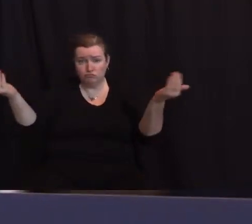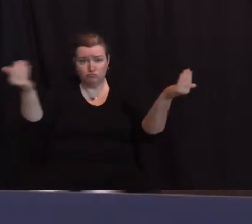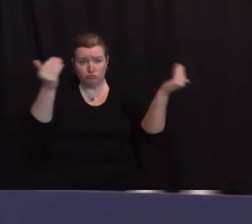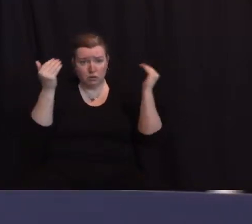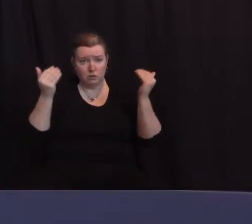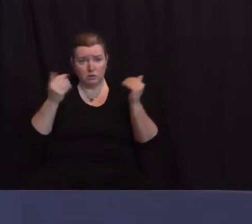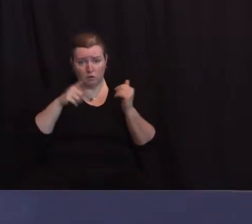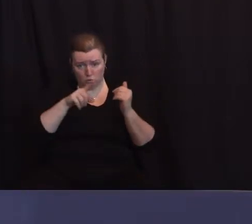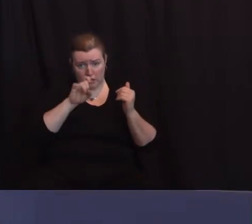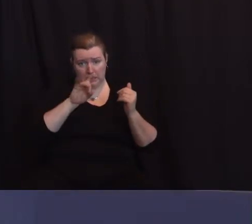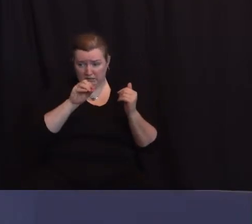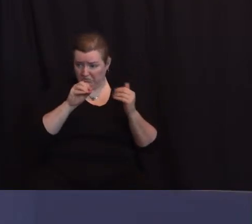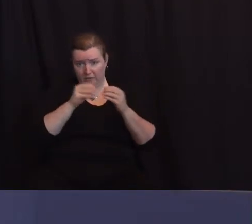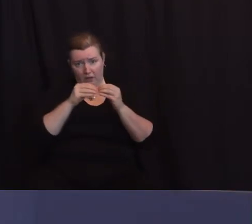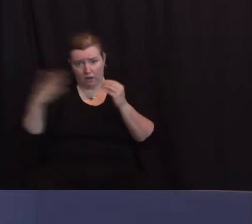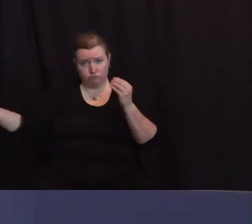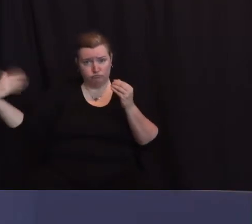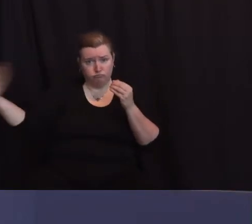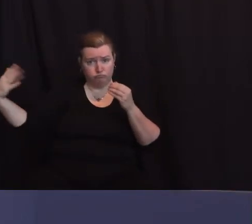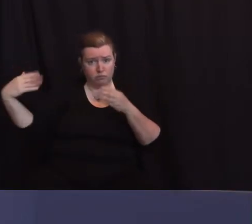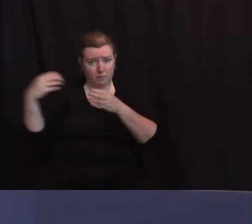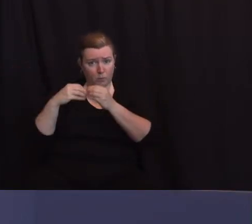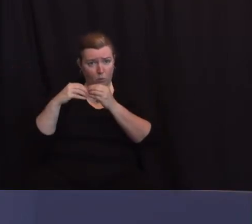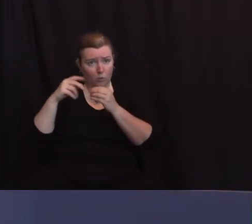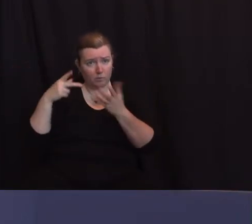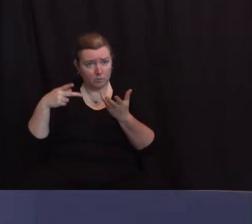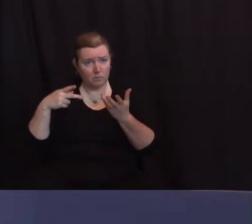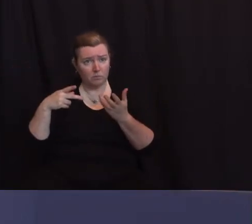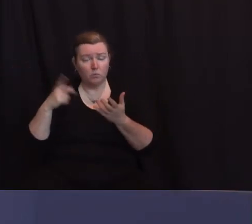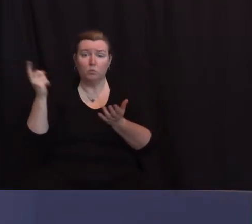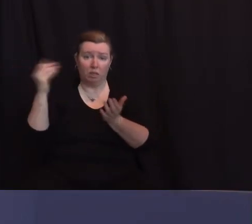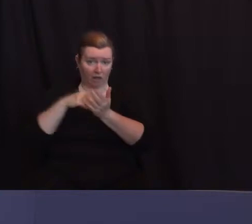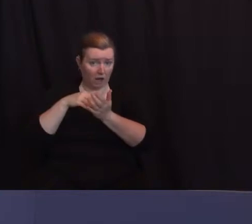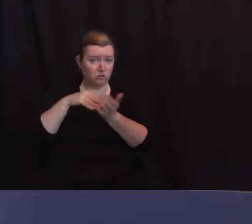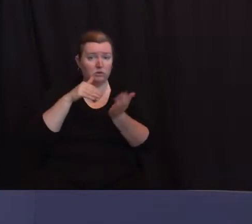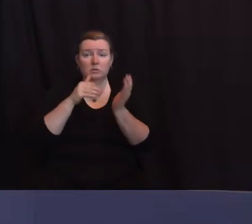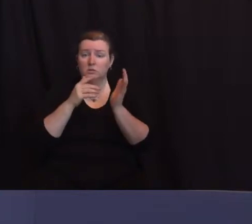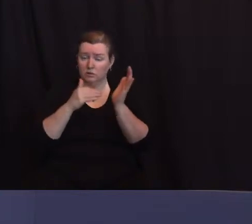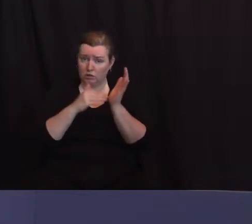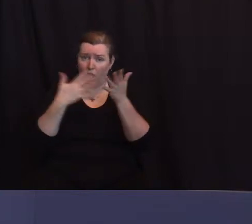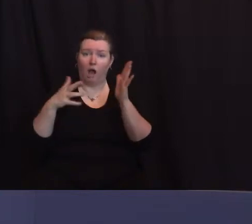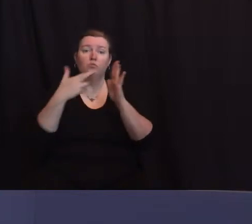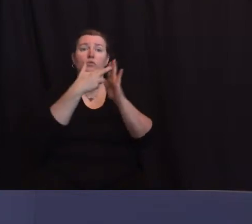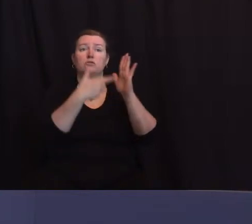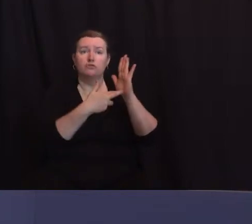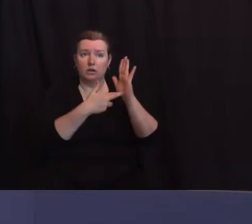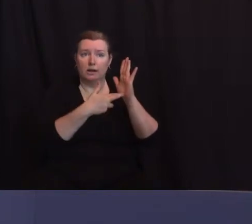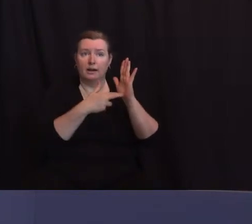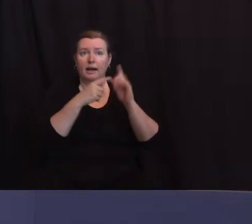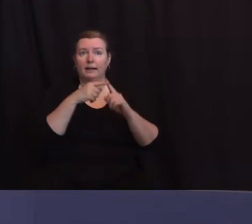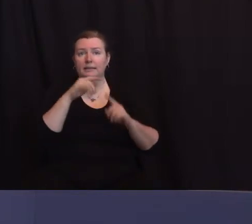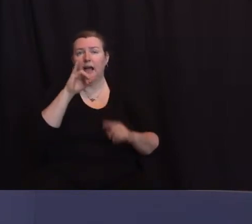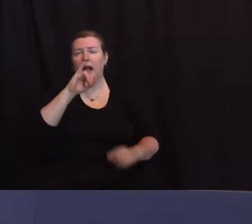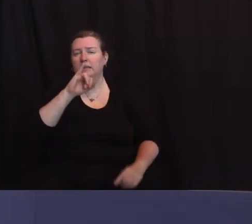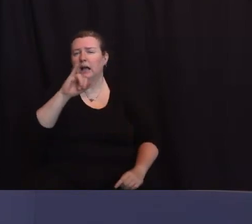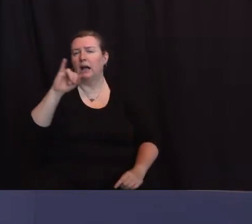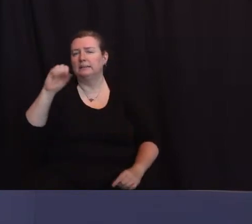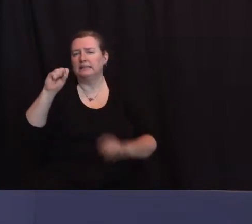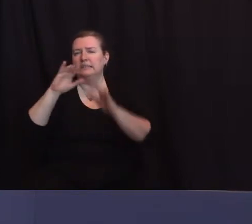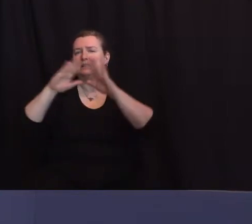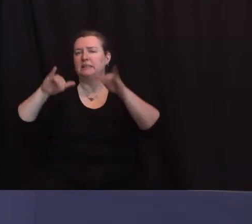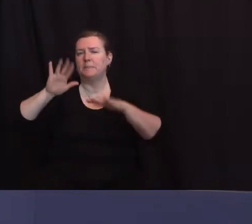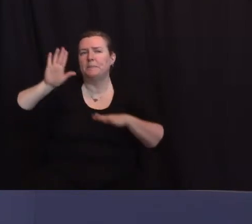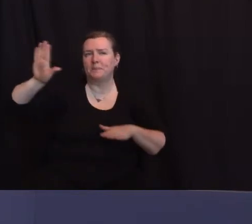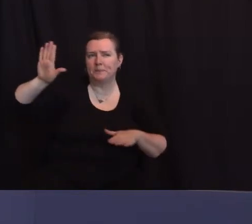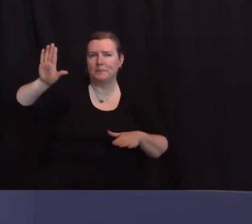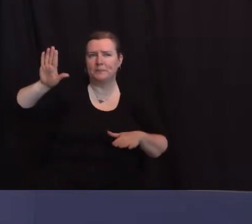do know that over 1,000 physicians in New Jersey are already registered in the IIS system. That doesn't mean they're registered with the CDC